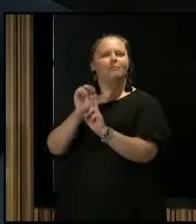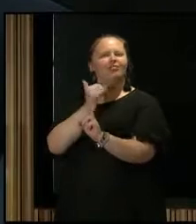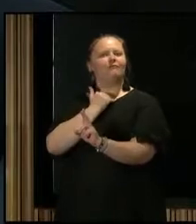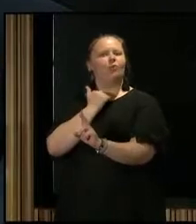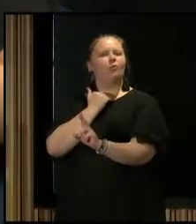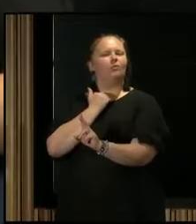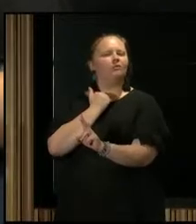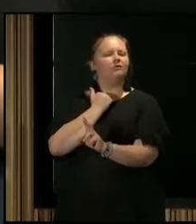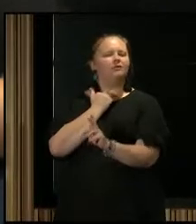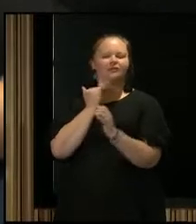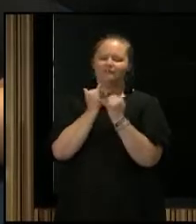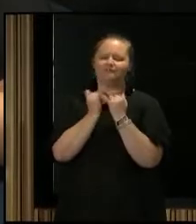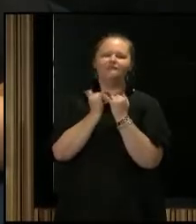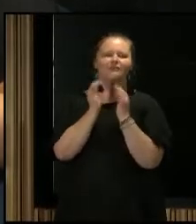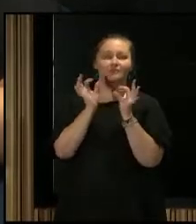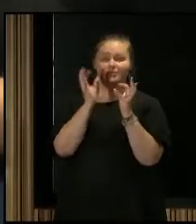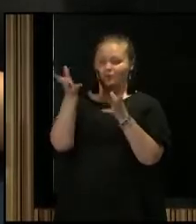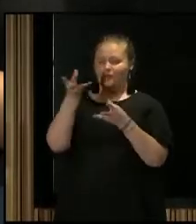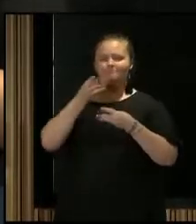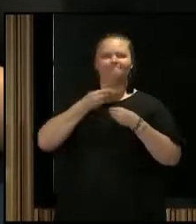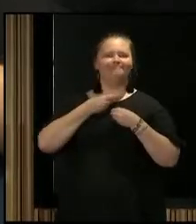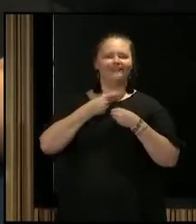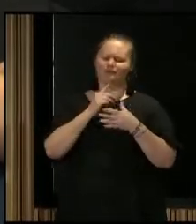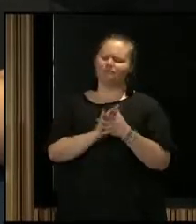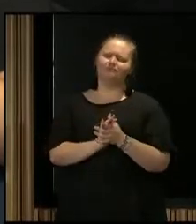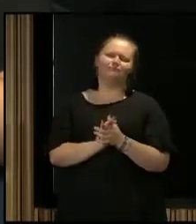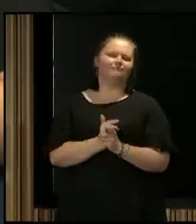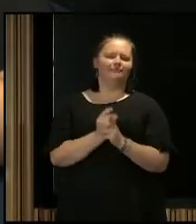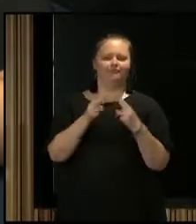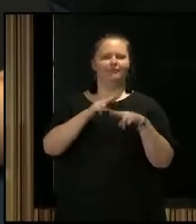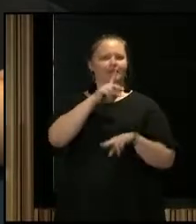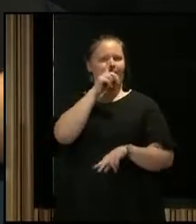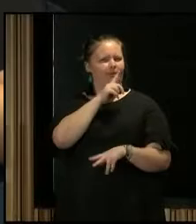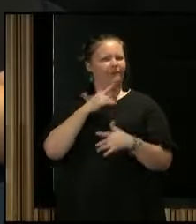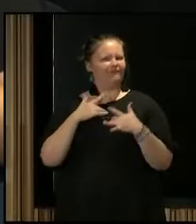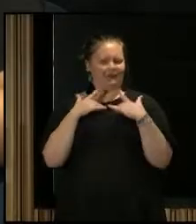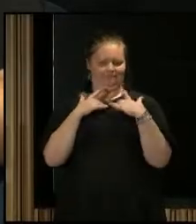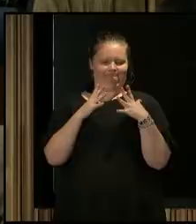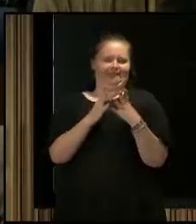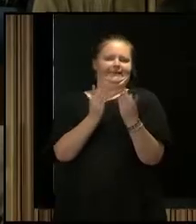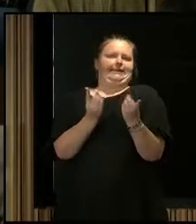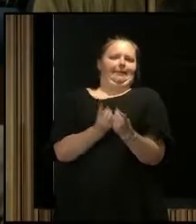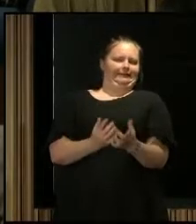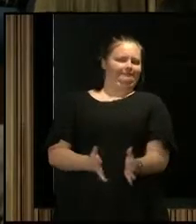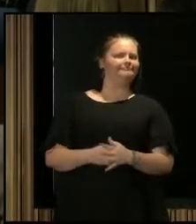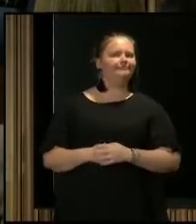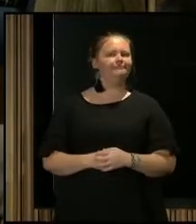video. It was very special to receive. And I'm so glad, you know, if people felt something on the way back. Yeah. There's